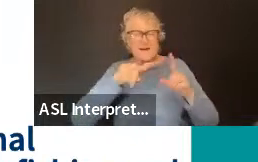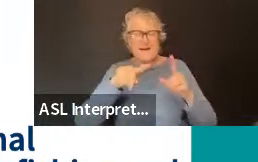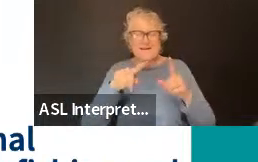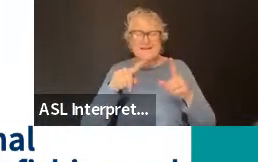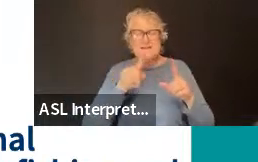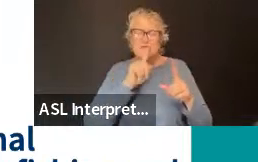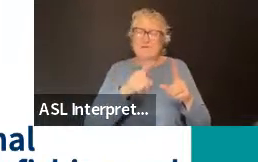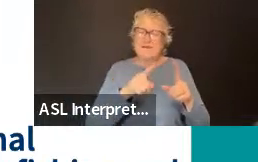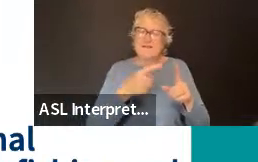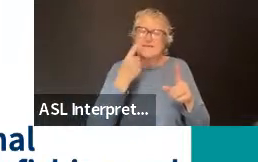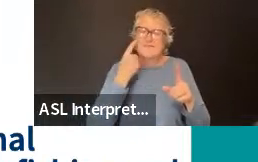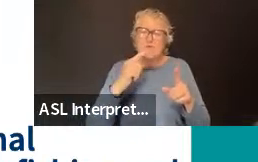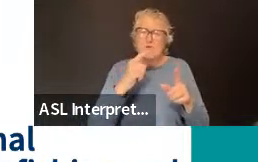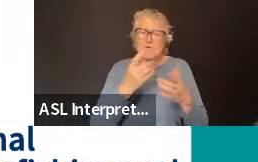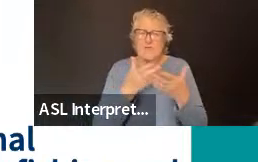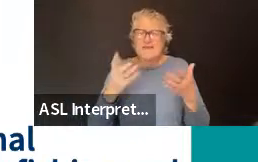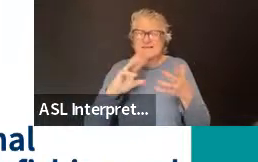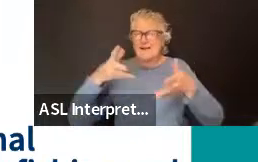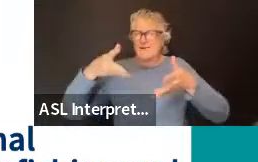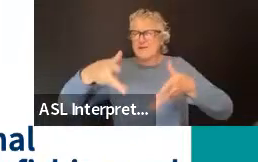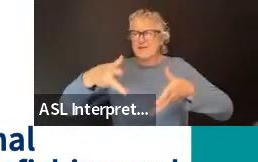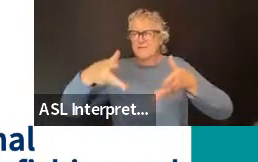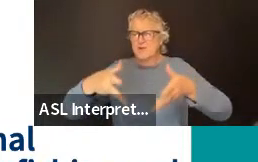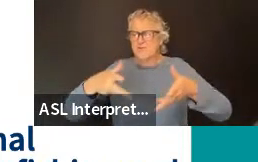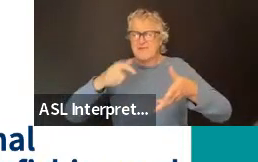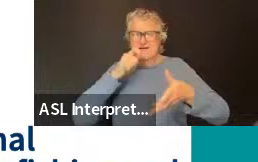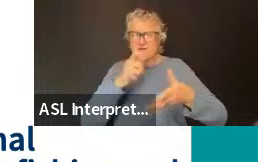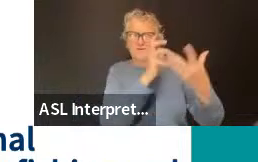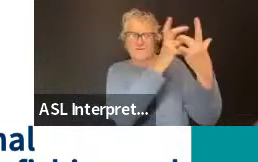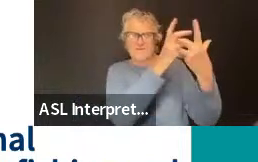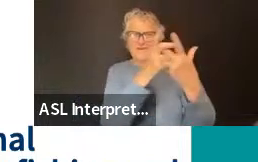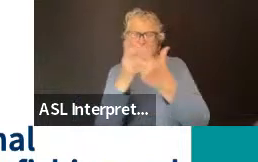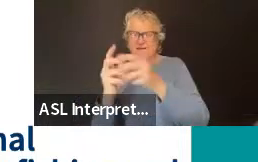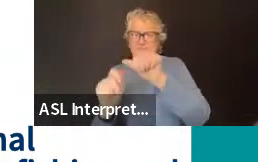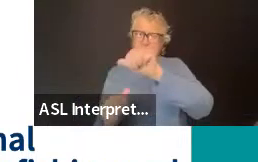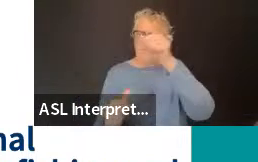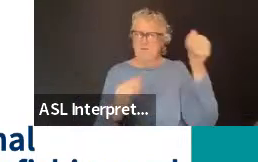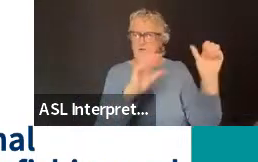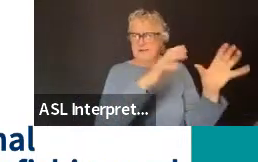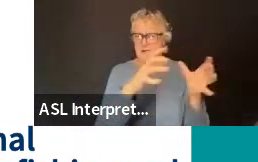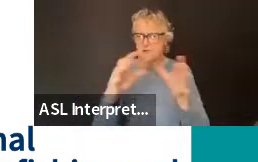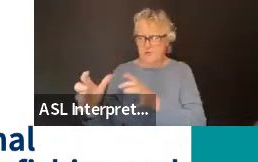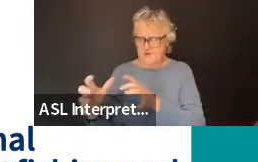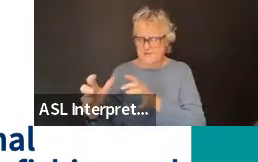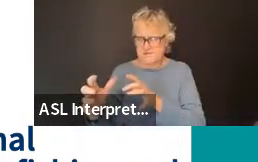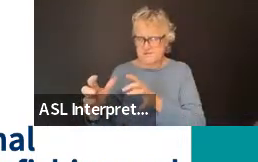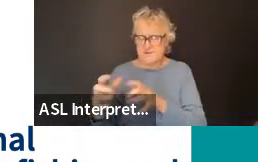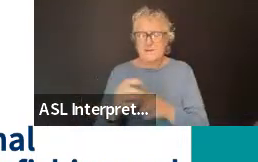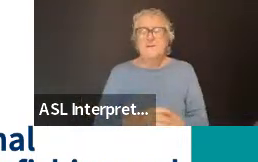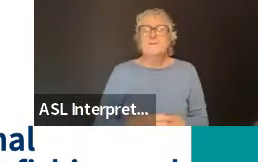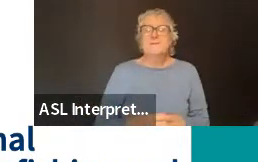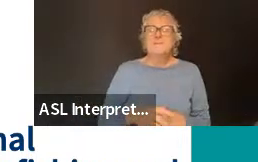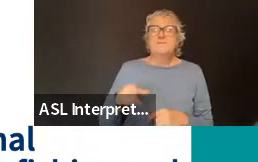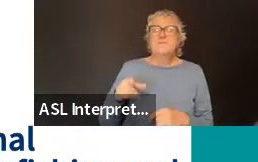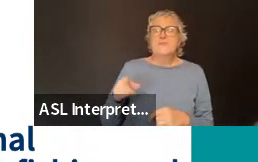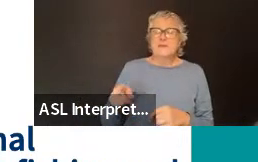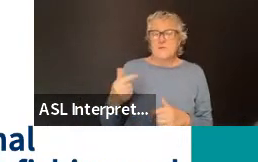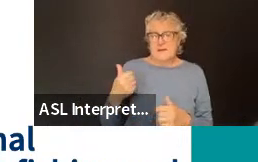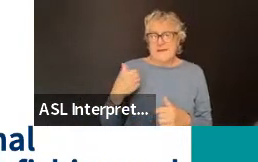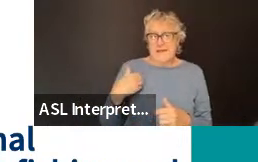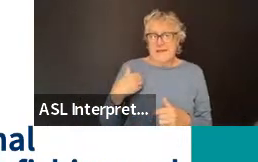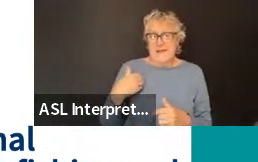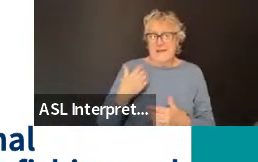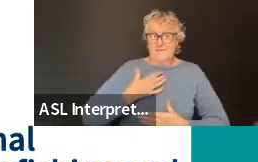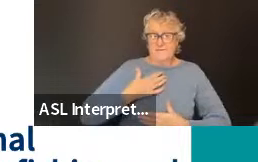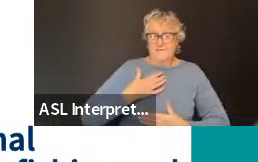other categories. So here we have create riverfront public access points and provide recreational opportunities, communal